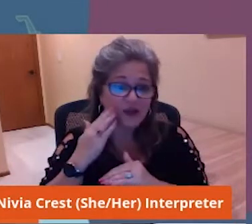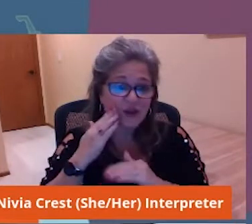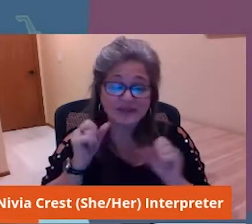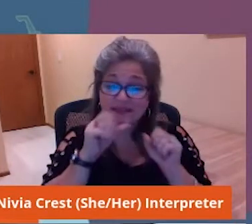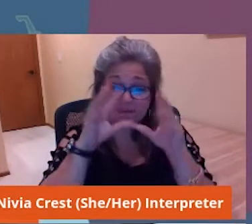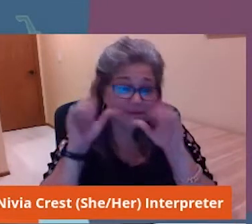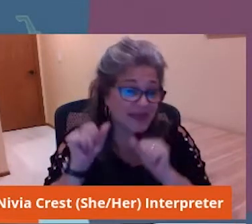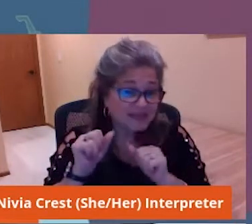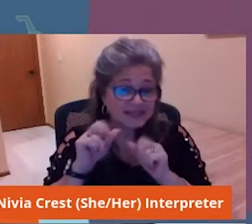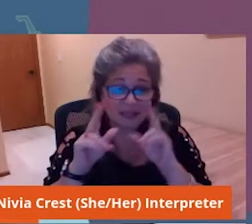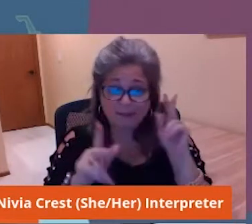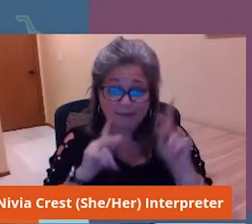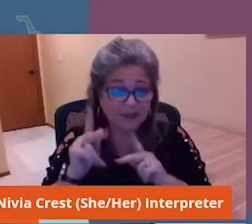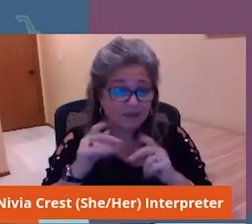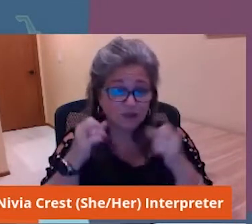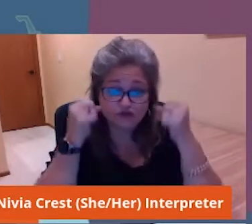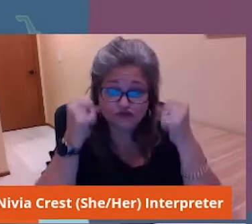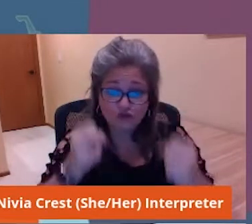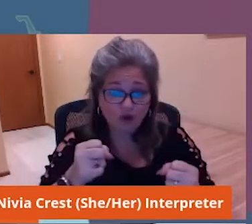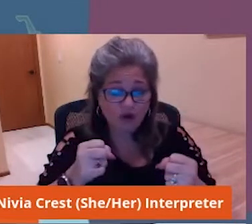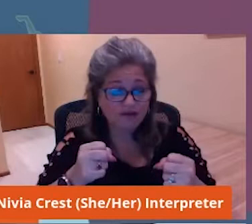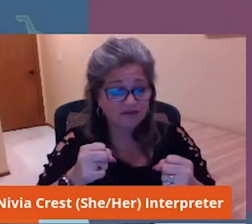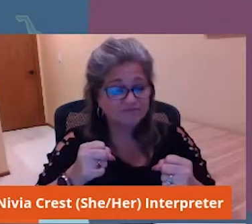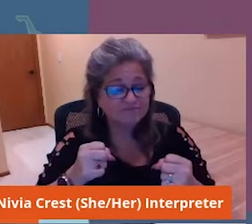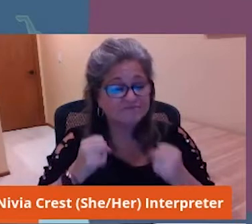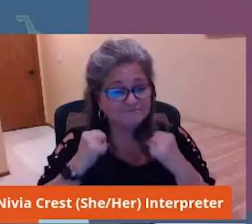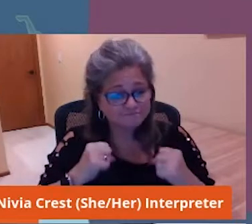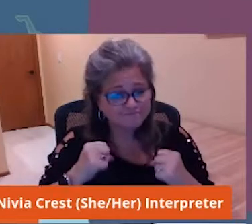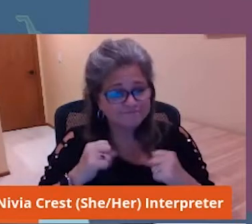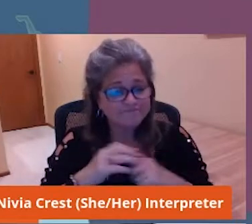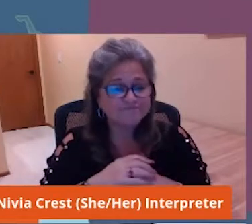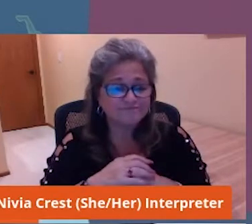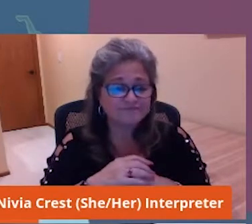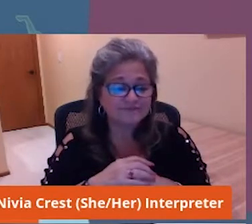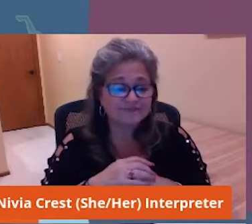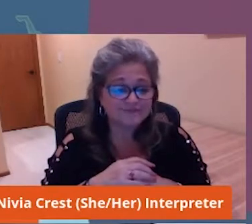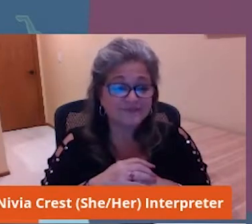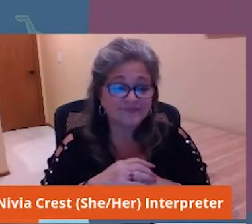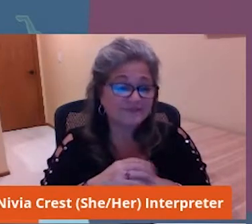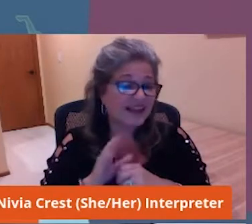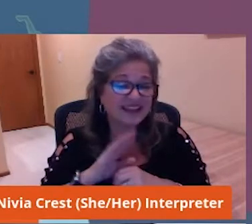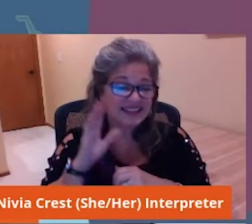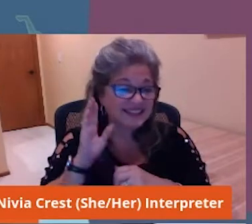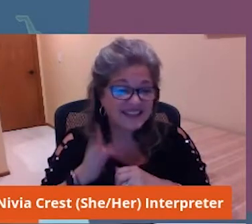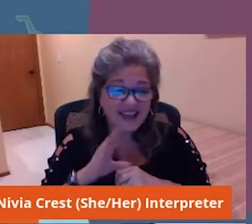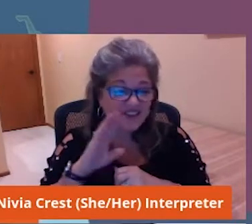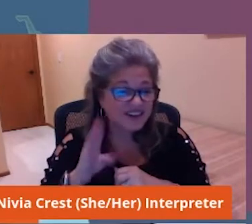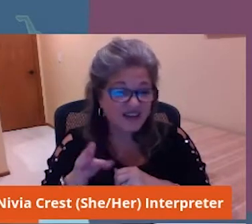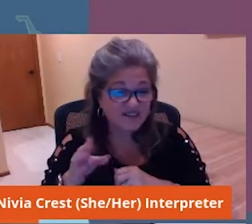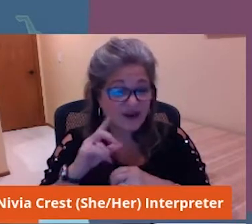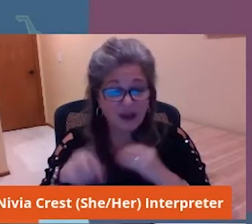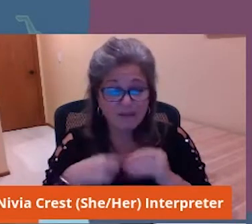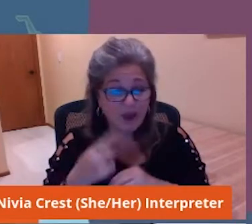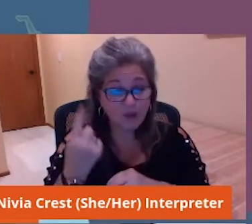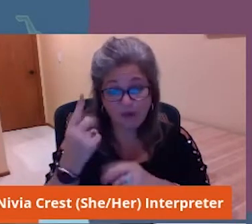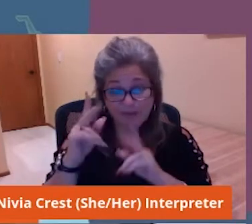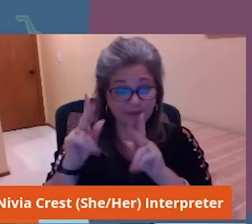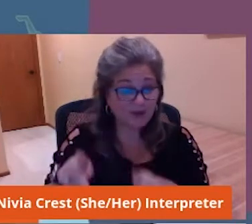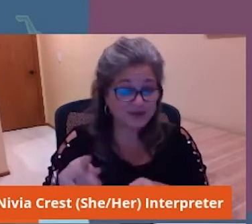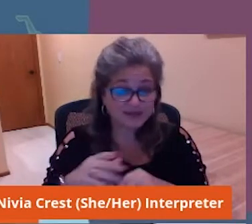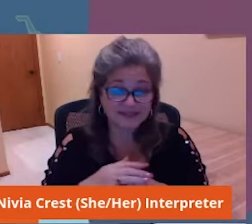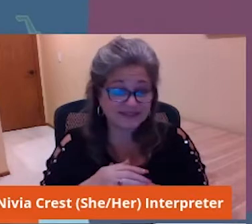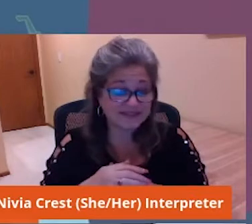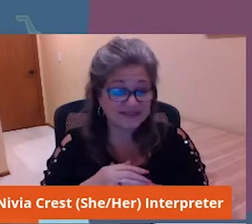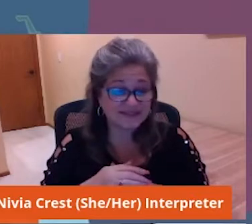amazing set of people, strong and resilient. And it's never, ever, ever been about one person.